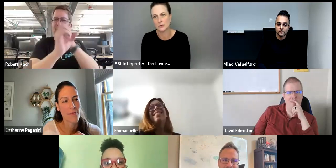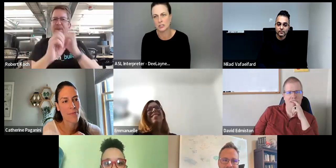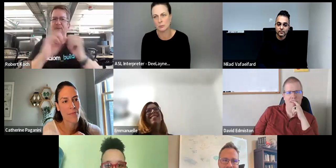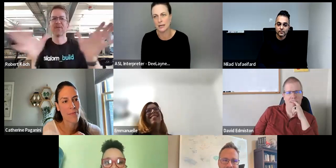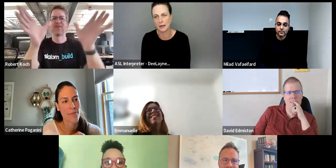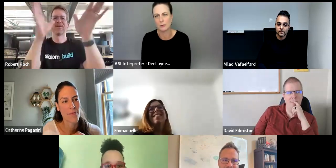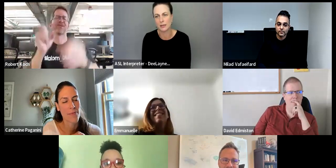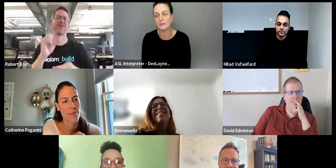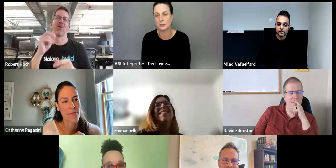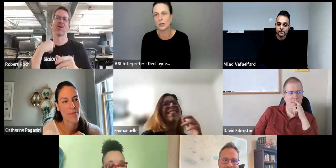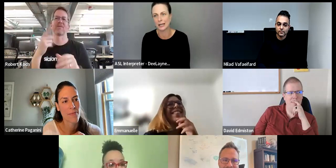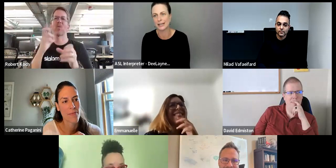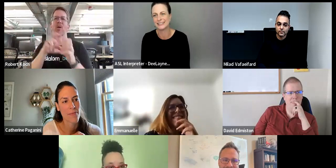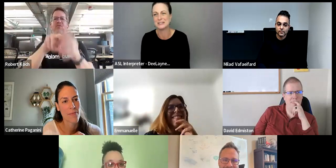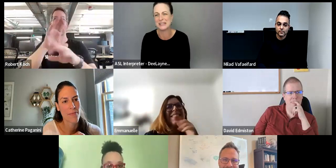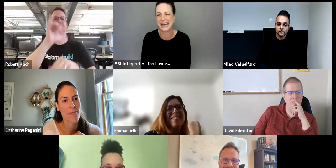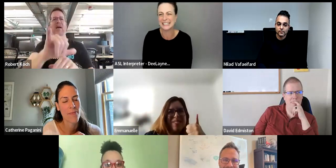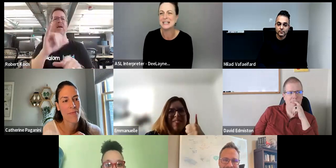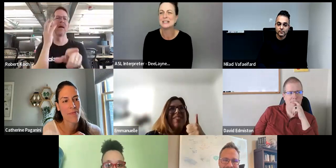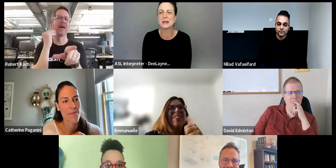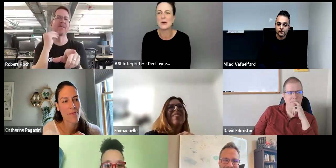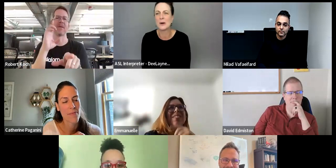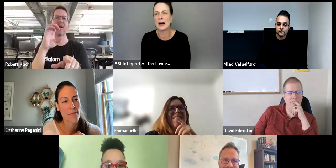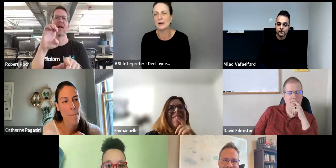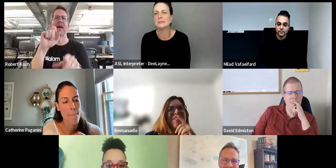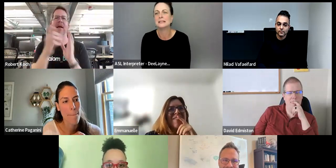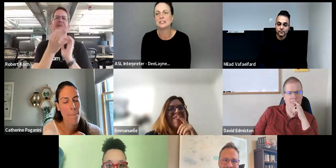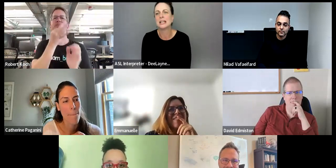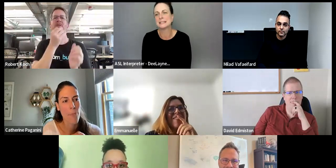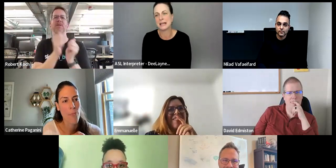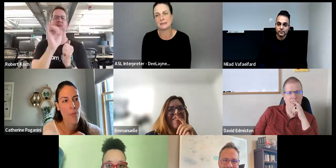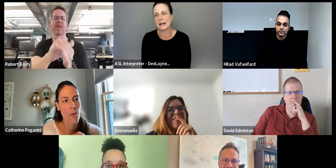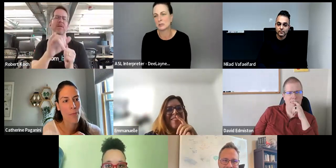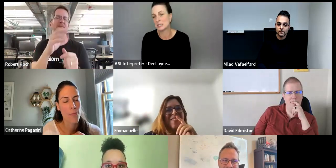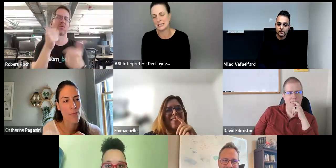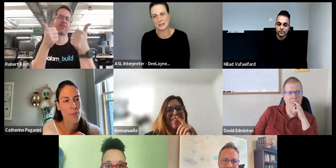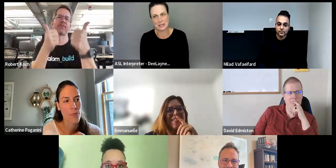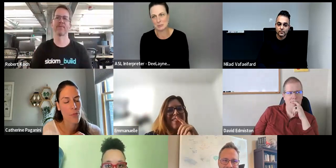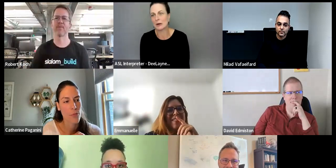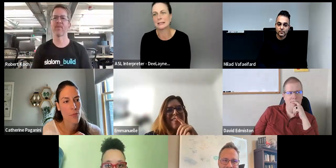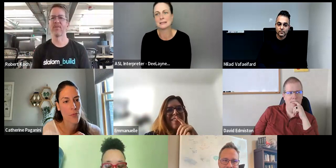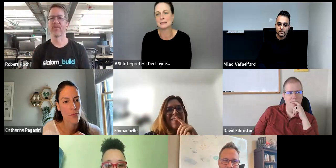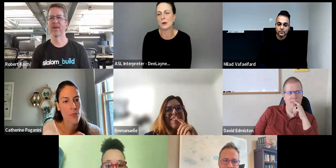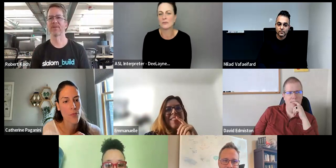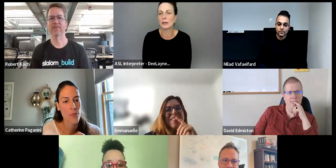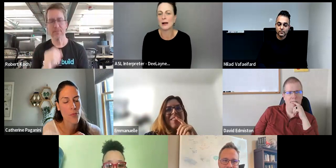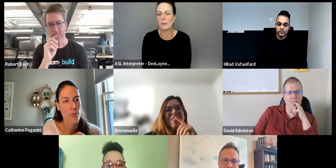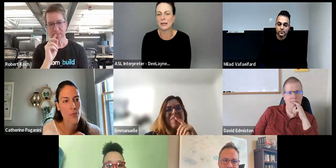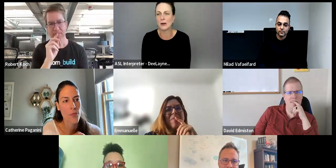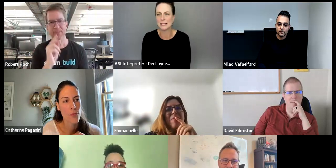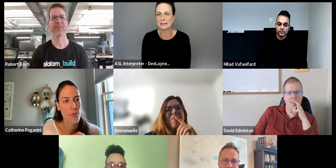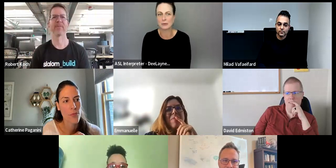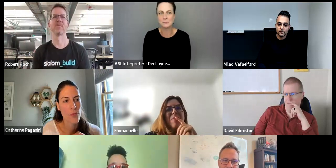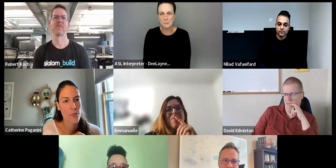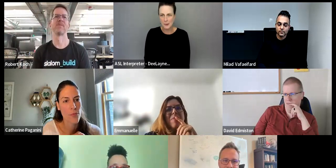surprise here that she's reminding everybody via marketing to do that. So she has that expertise and that experience. So if we need help, we